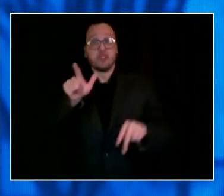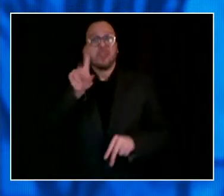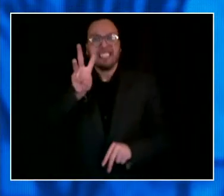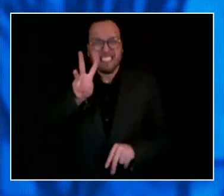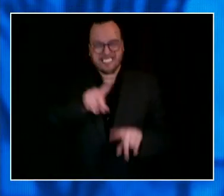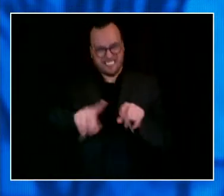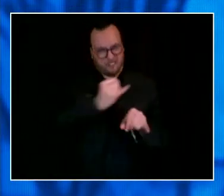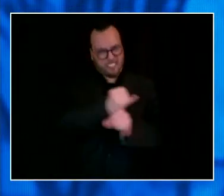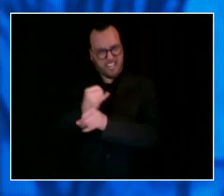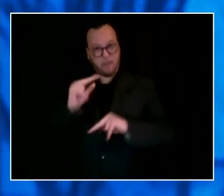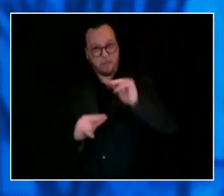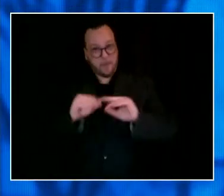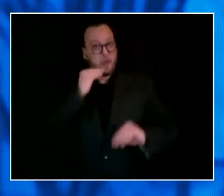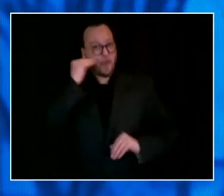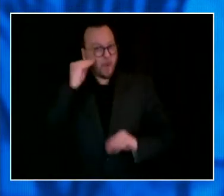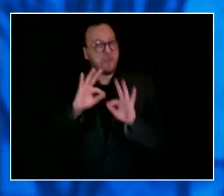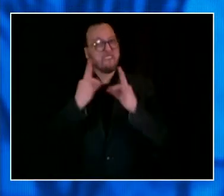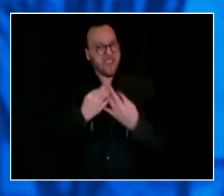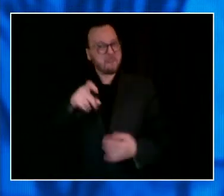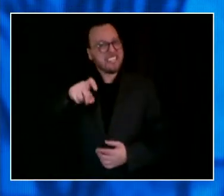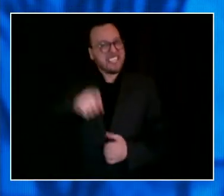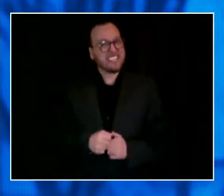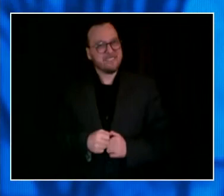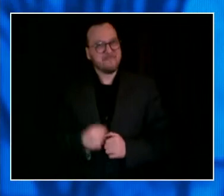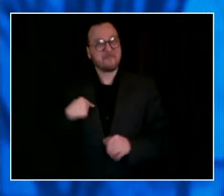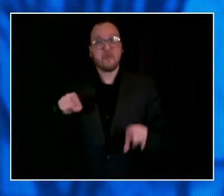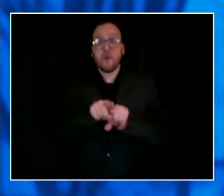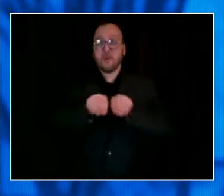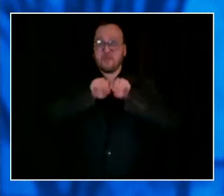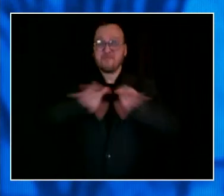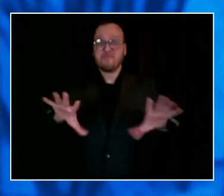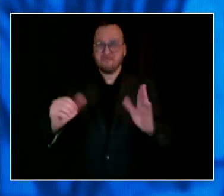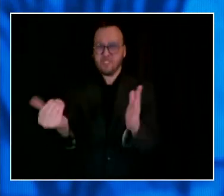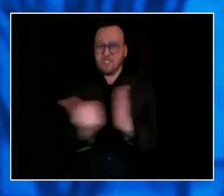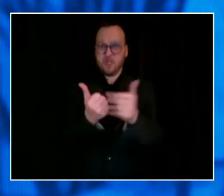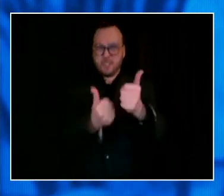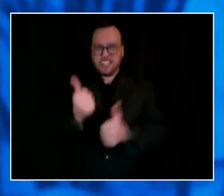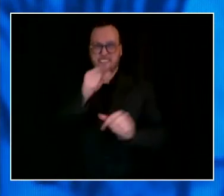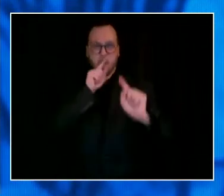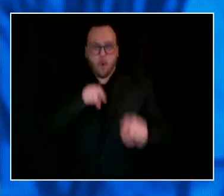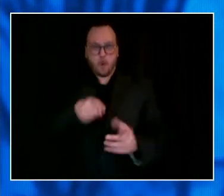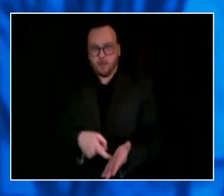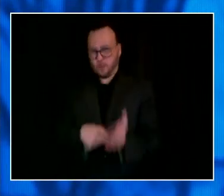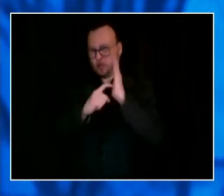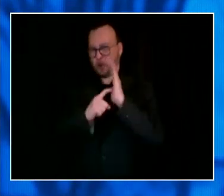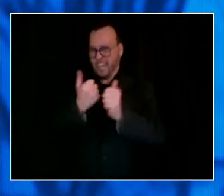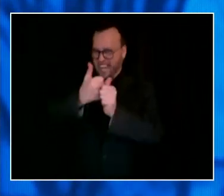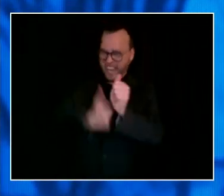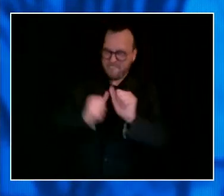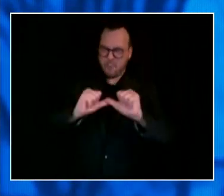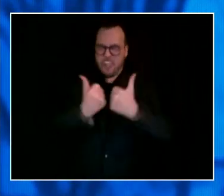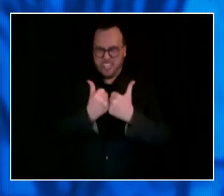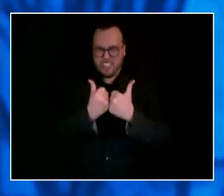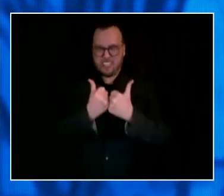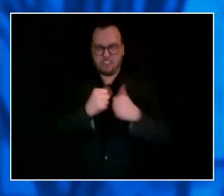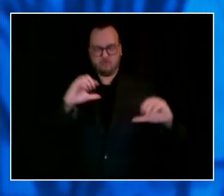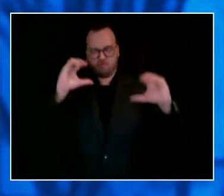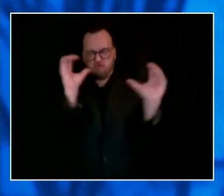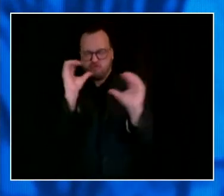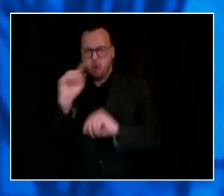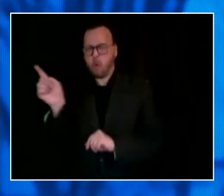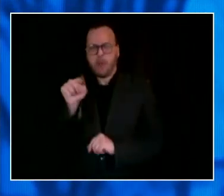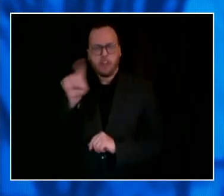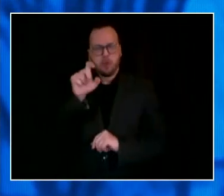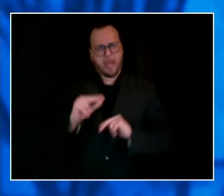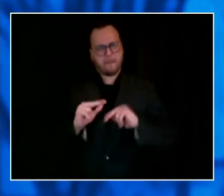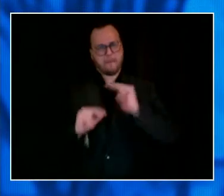homes families need. We also issued a landmark executive order requiring every agency to see where you can build